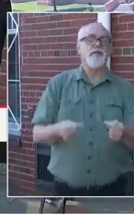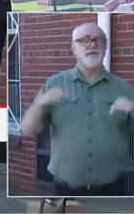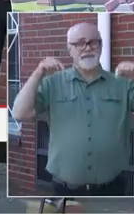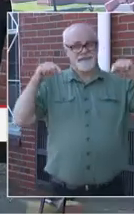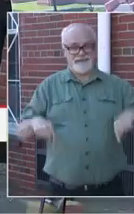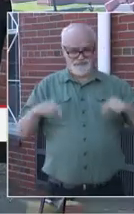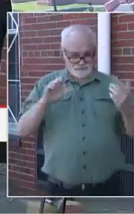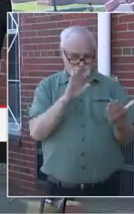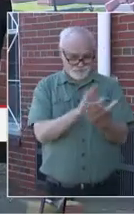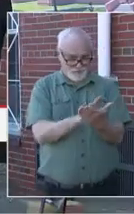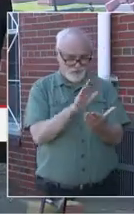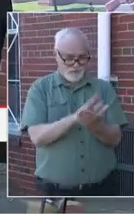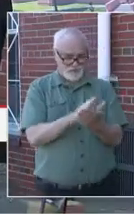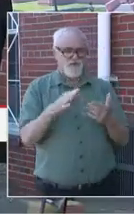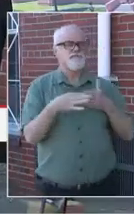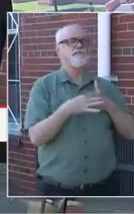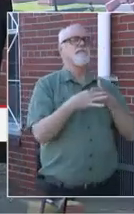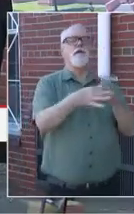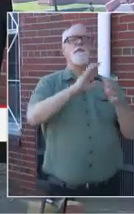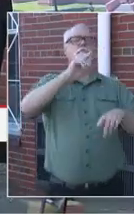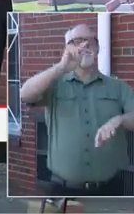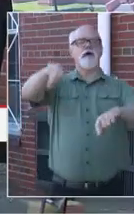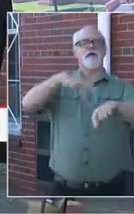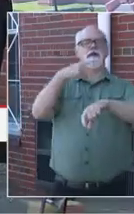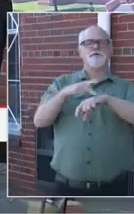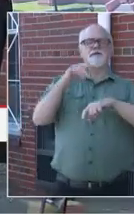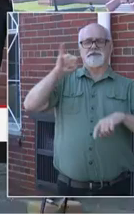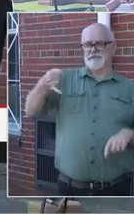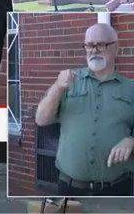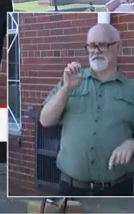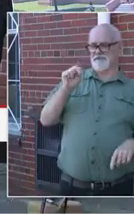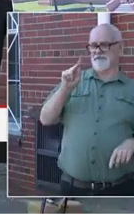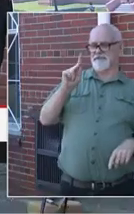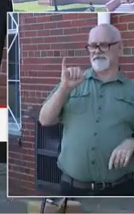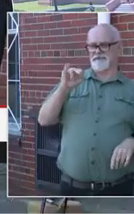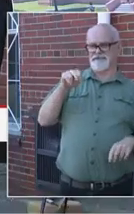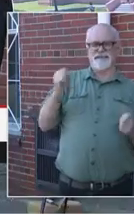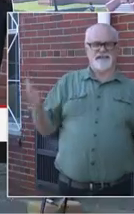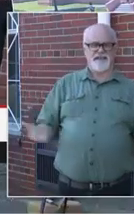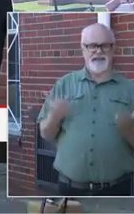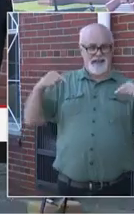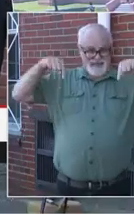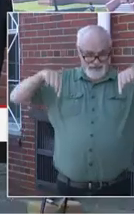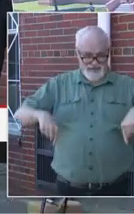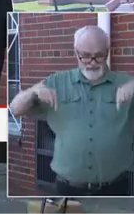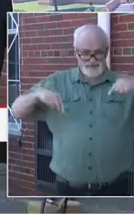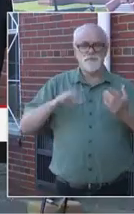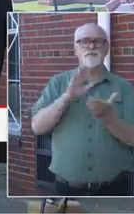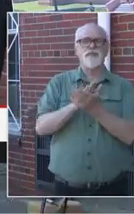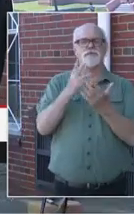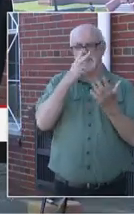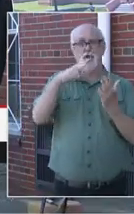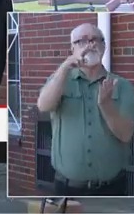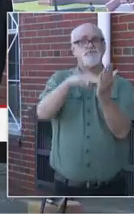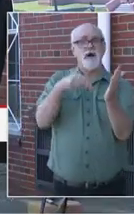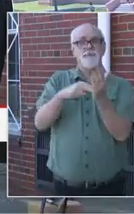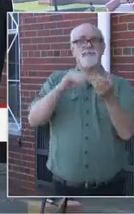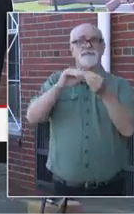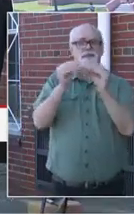to your leadership. I'm told that Burroughs saw a 12% increase in their literacy performance,